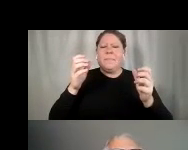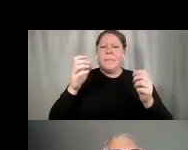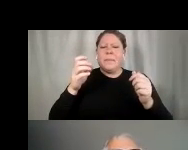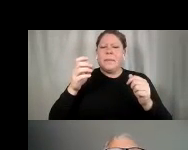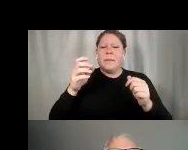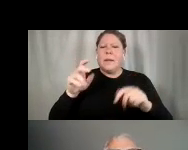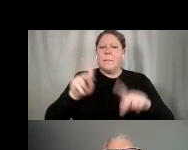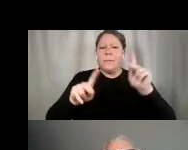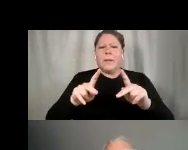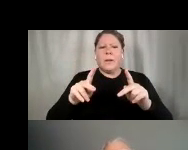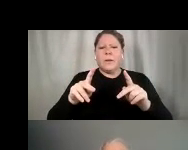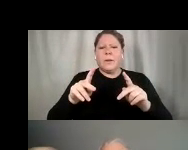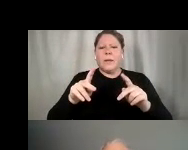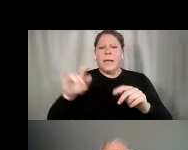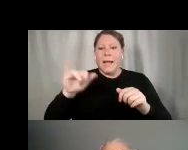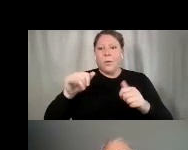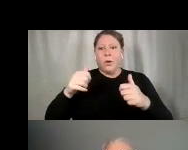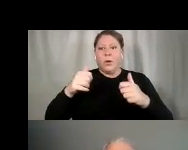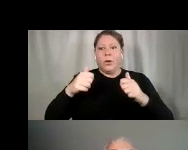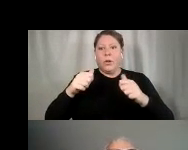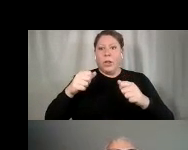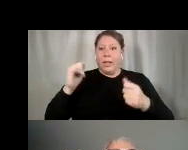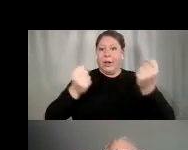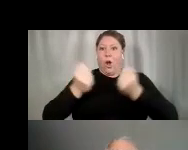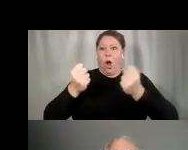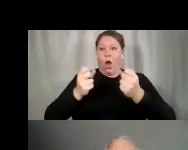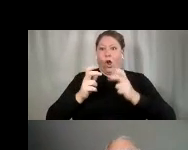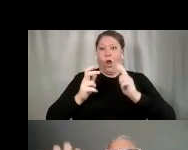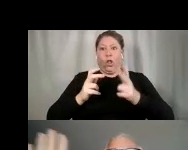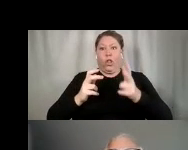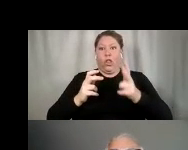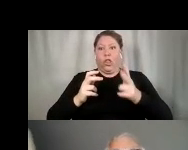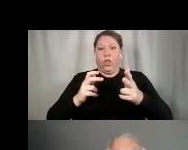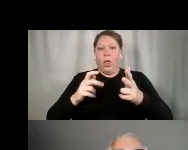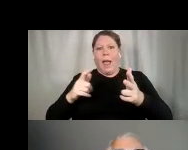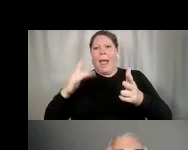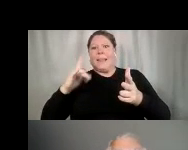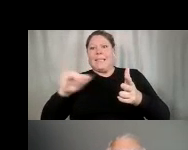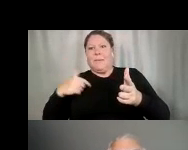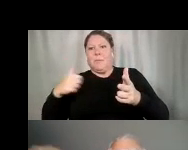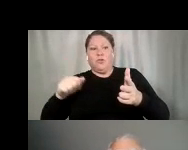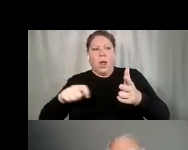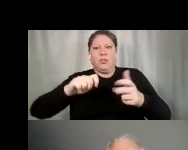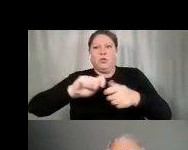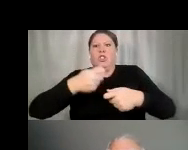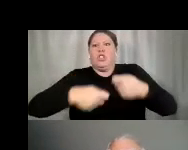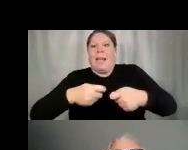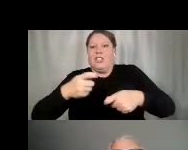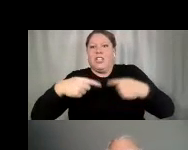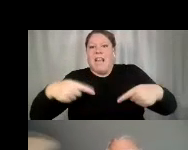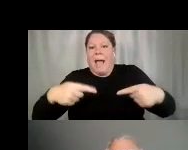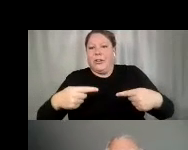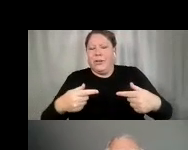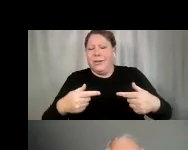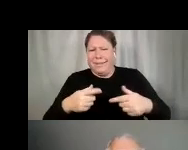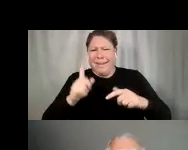tire in a car while the car is still running down the road. We need to take the time to stop the car and fix the tire so